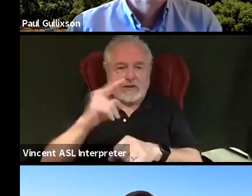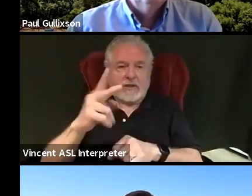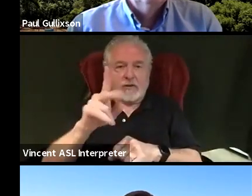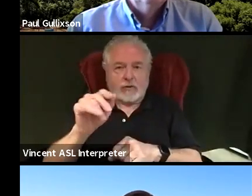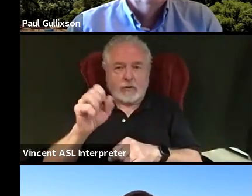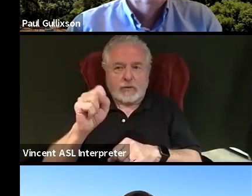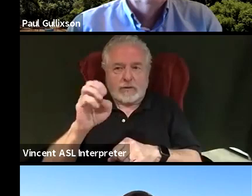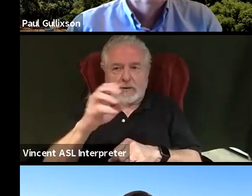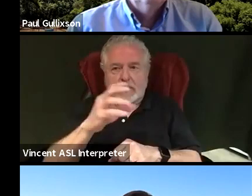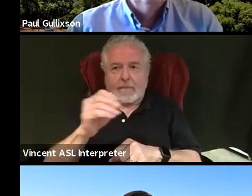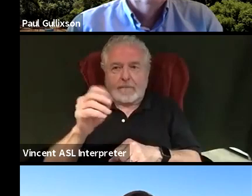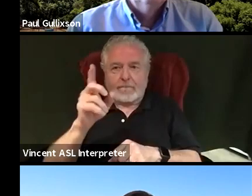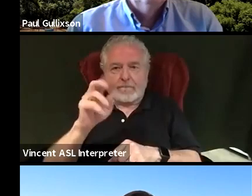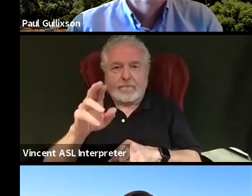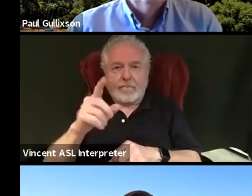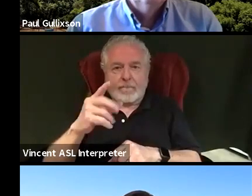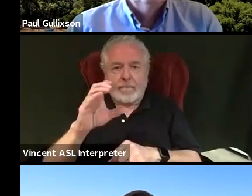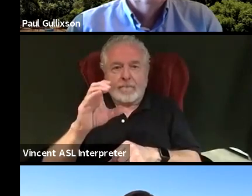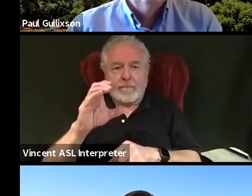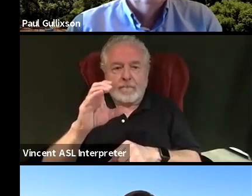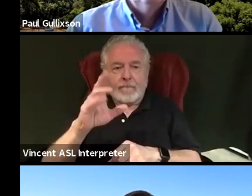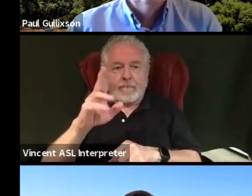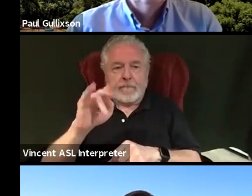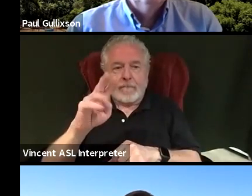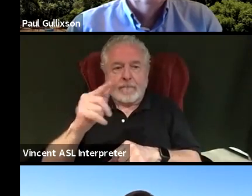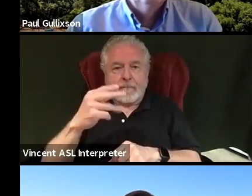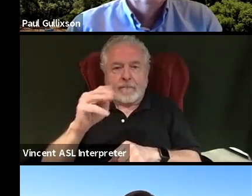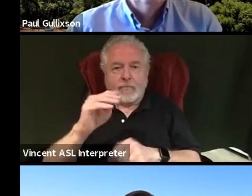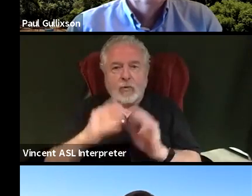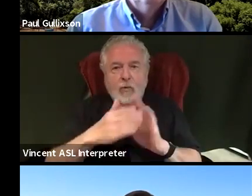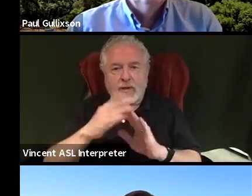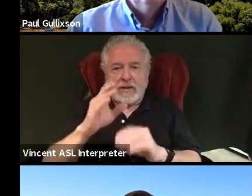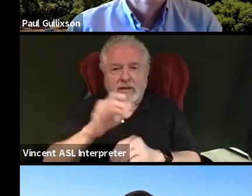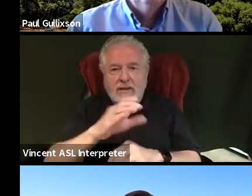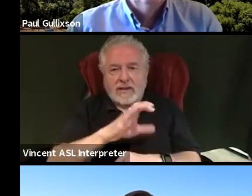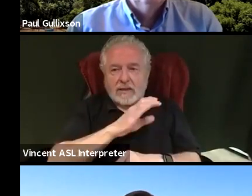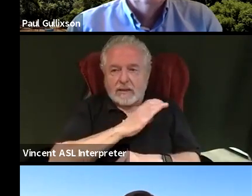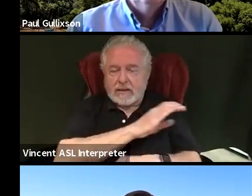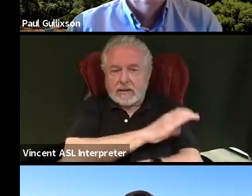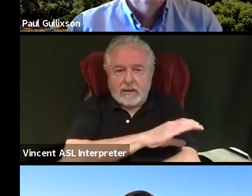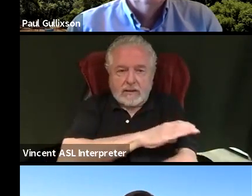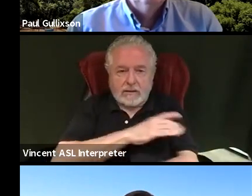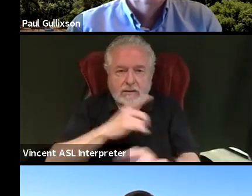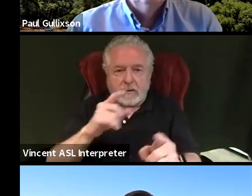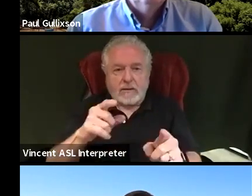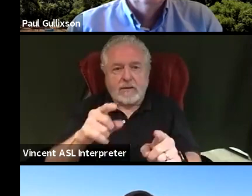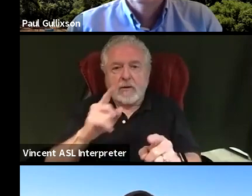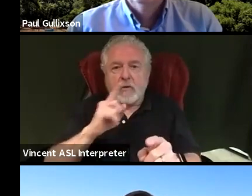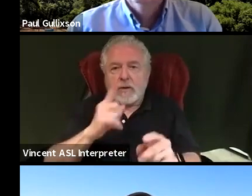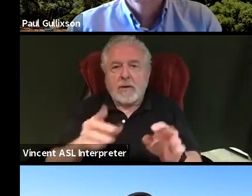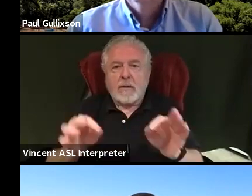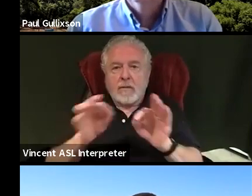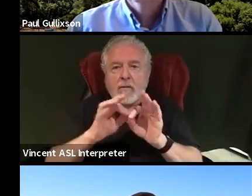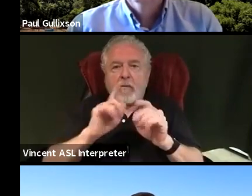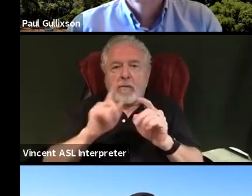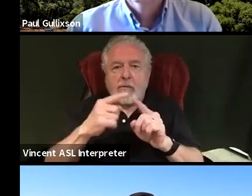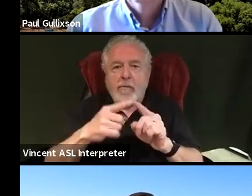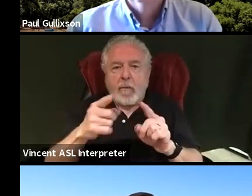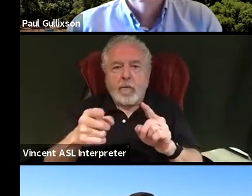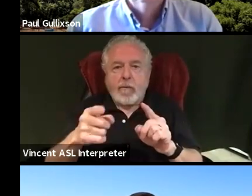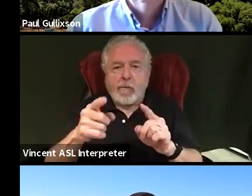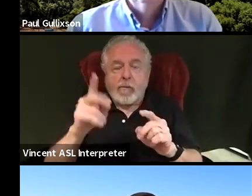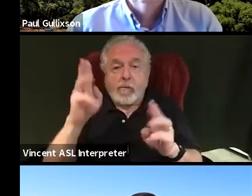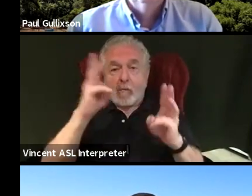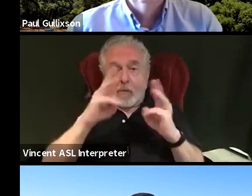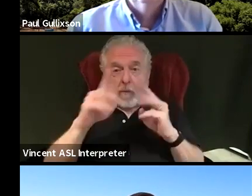doses. And Dr. Cunningham, you run one of those clinics. I think that's really important to talk about. I think people